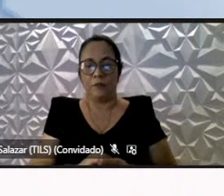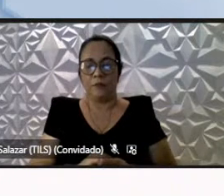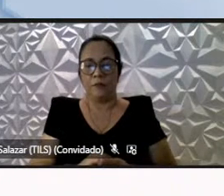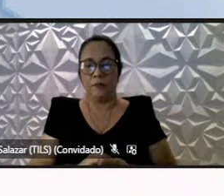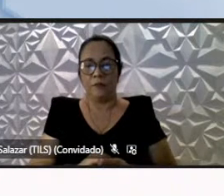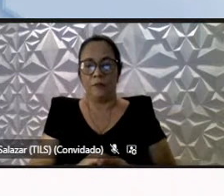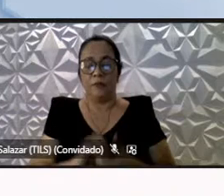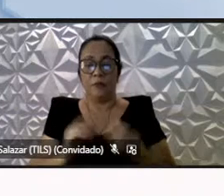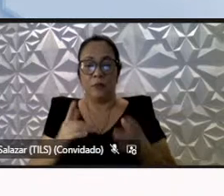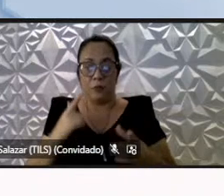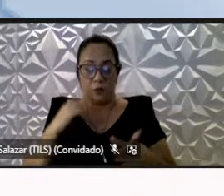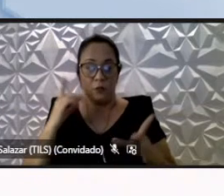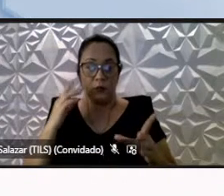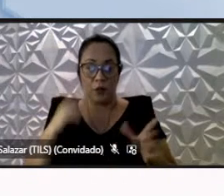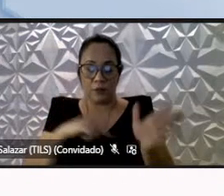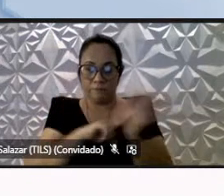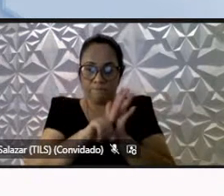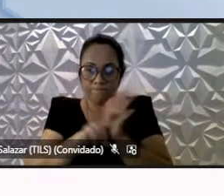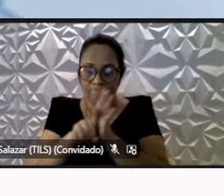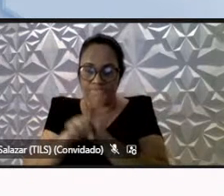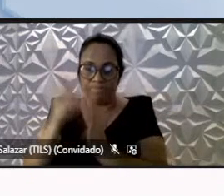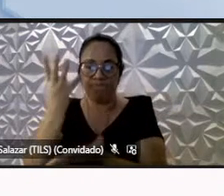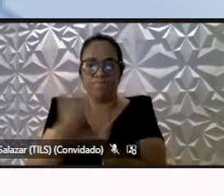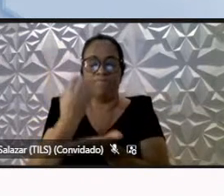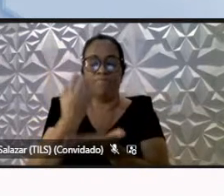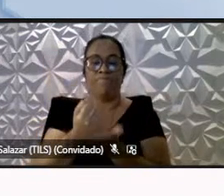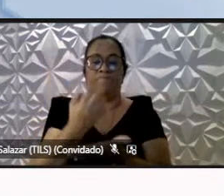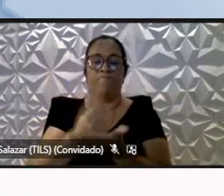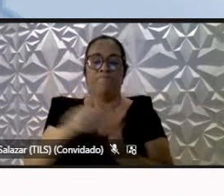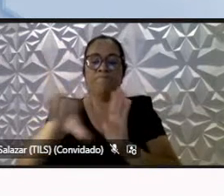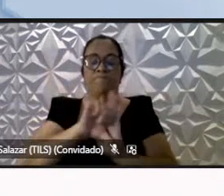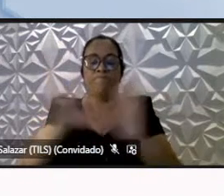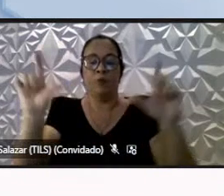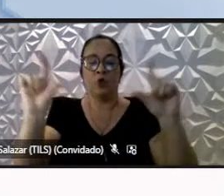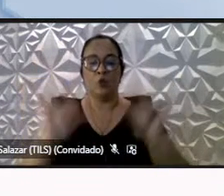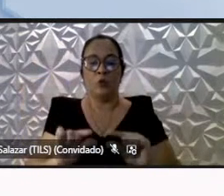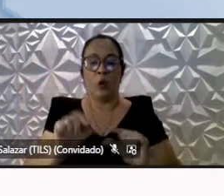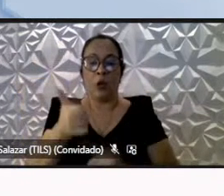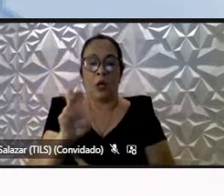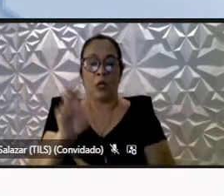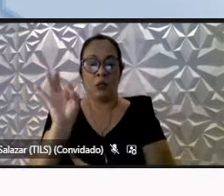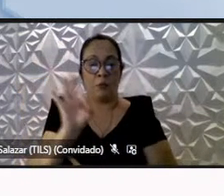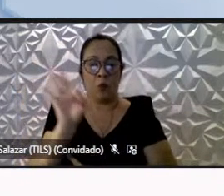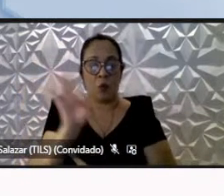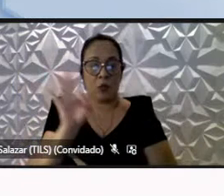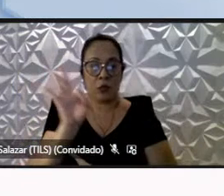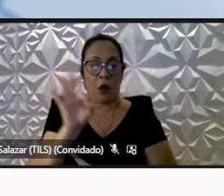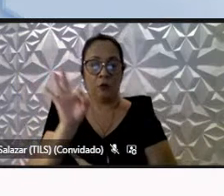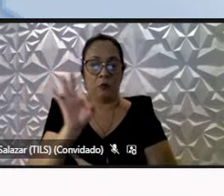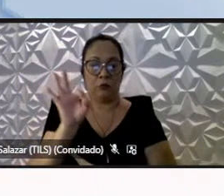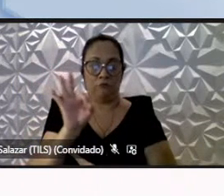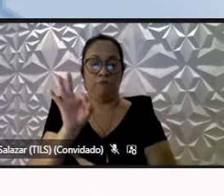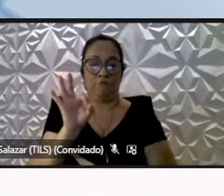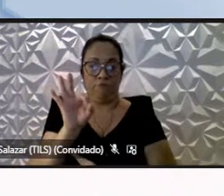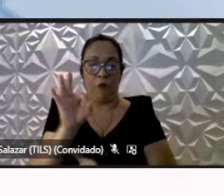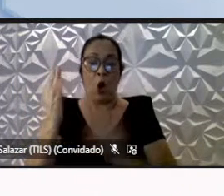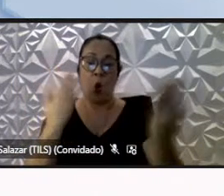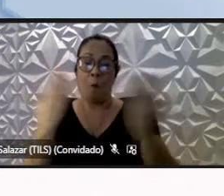Nós encontramos uma redução na reincidência de 15% em relação ao sistema